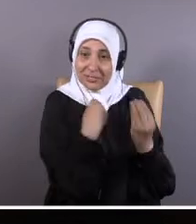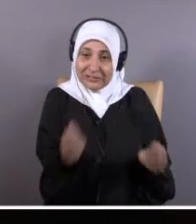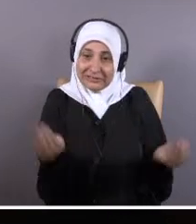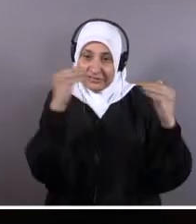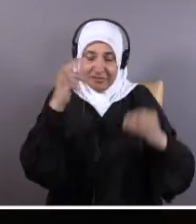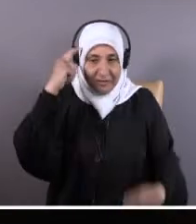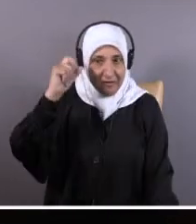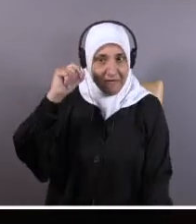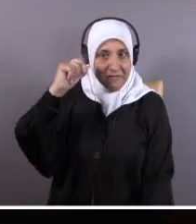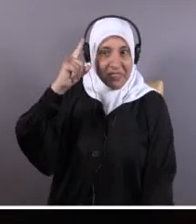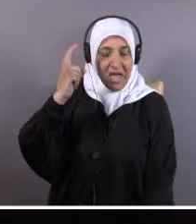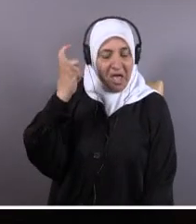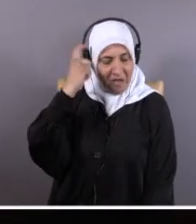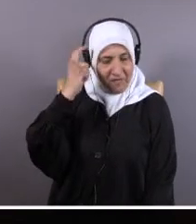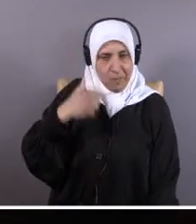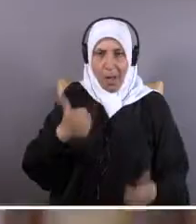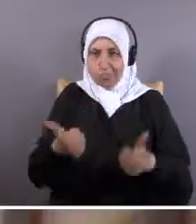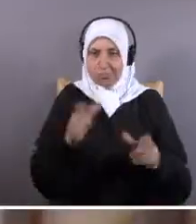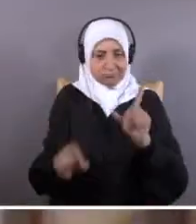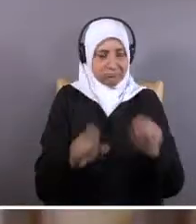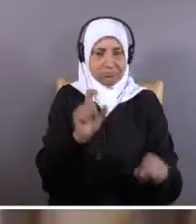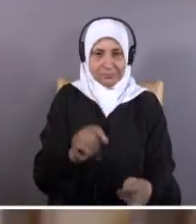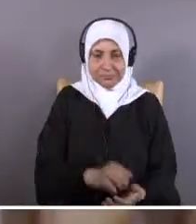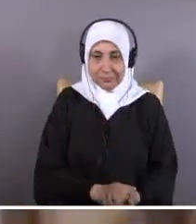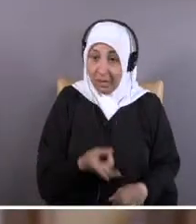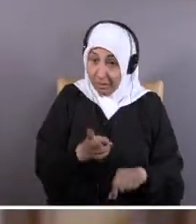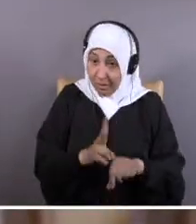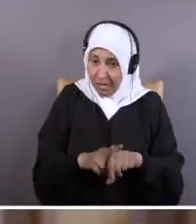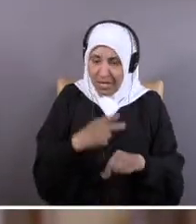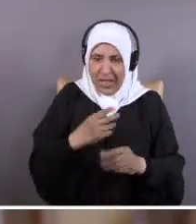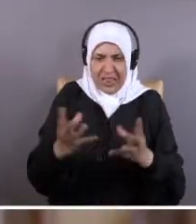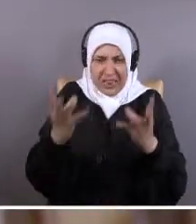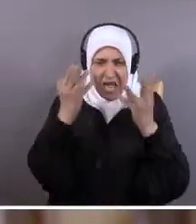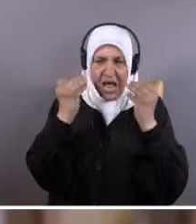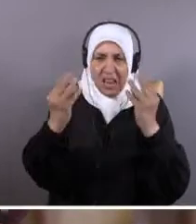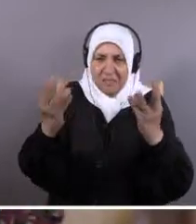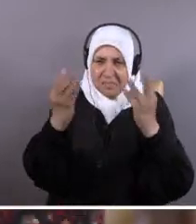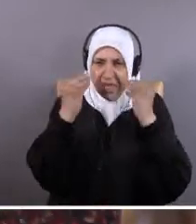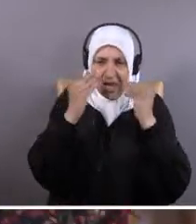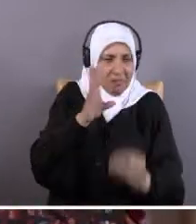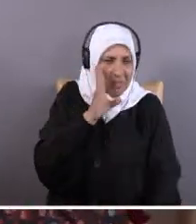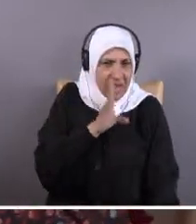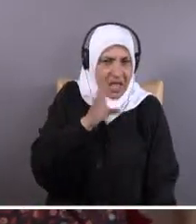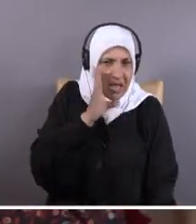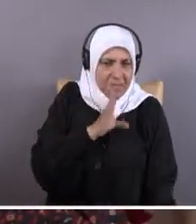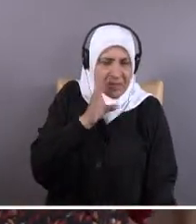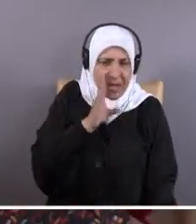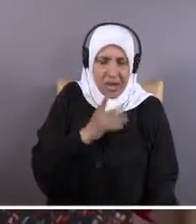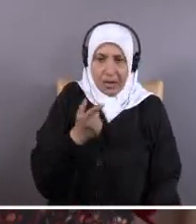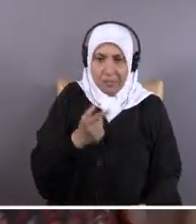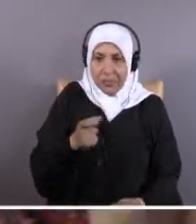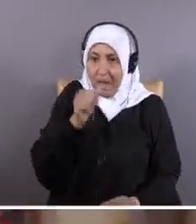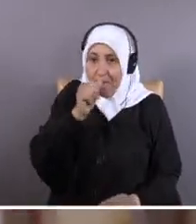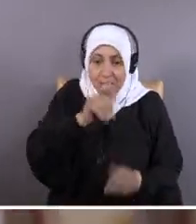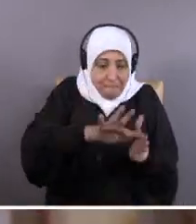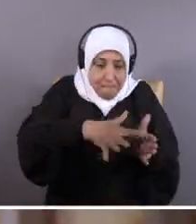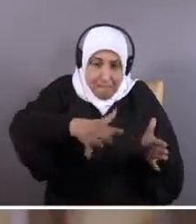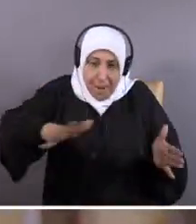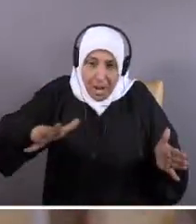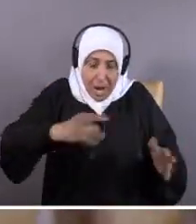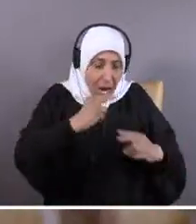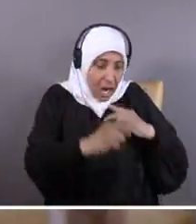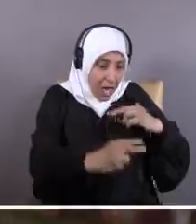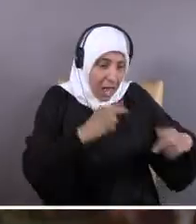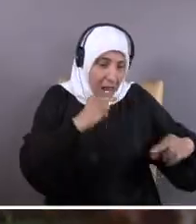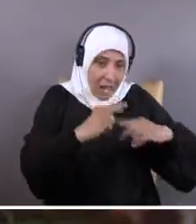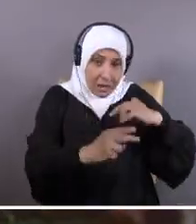is a teaching that comes from, you talk to the water talks to you. You talk to